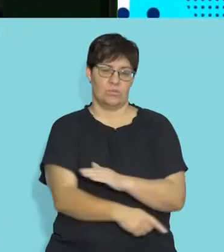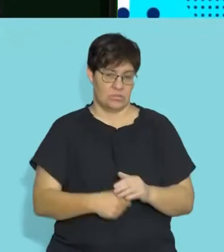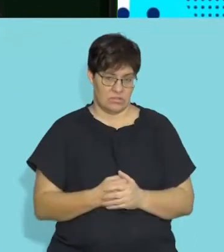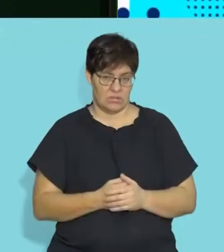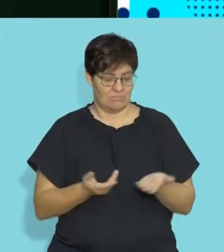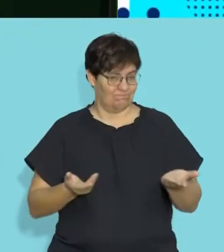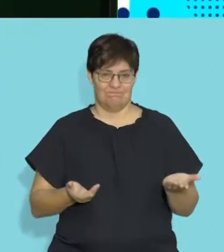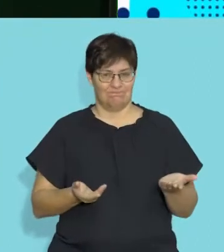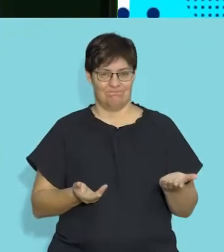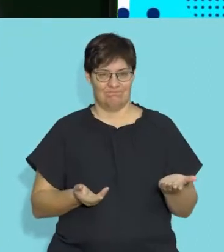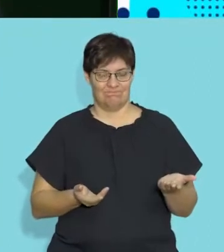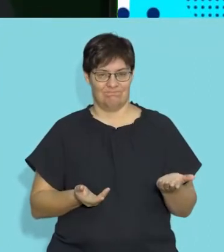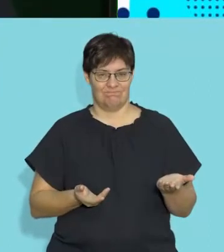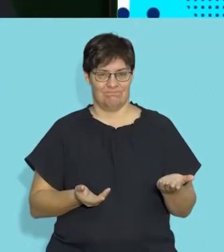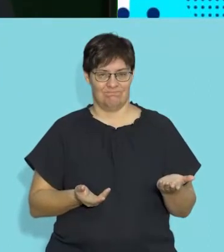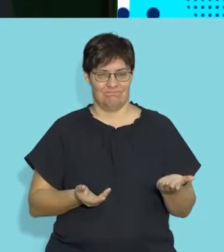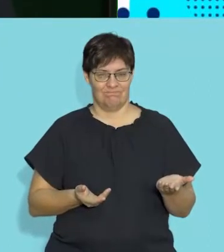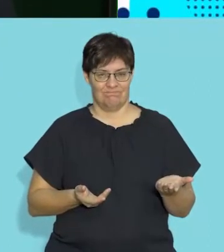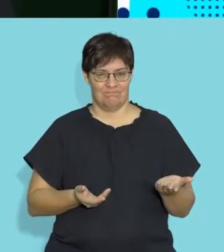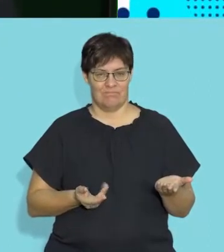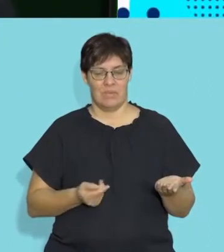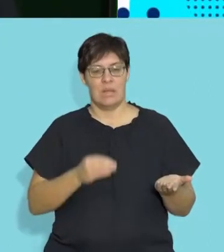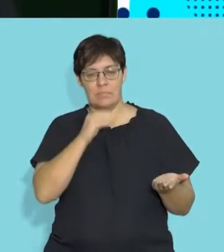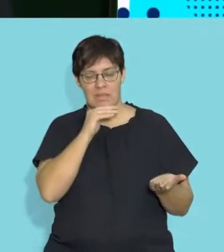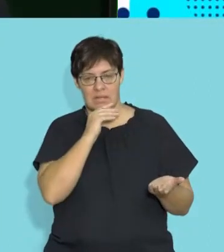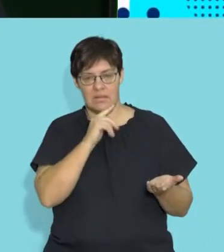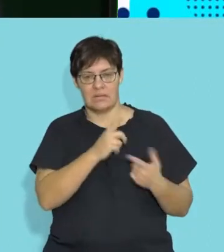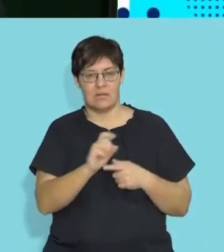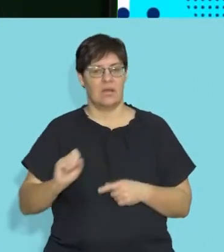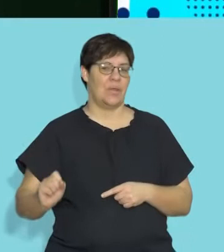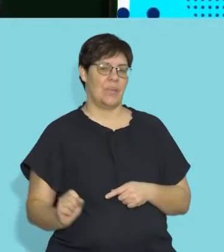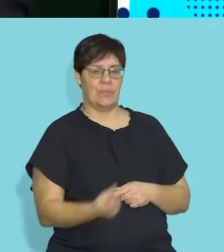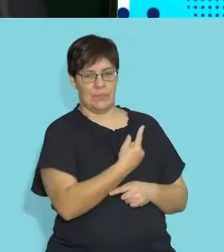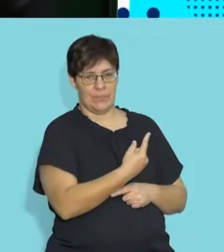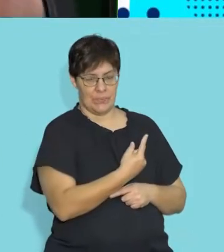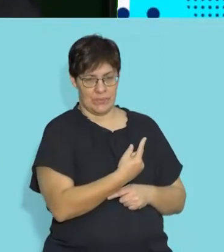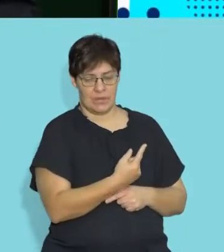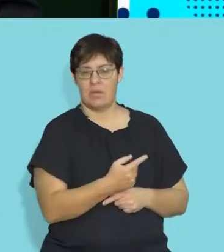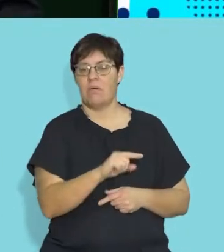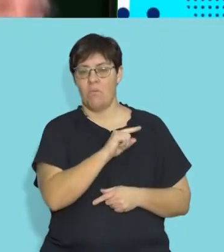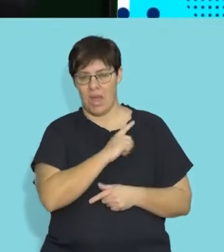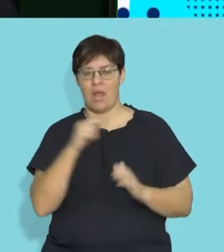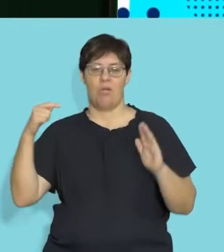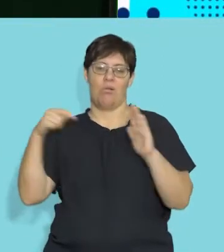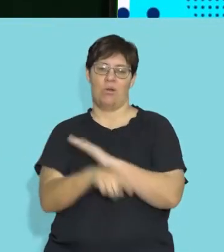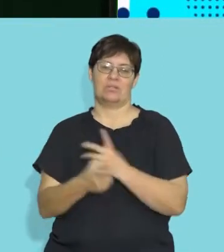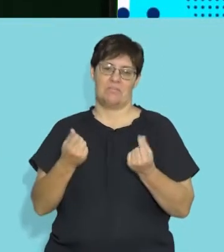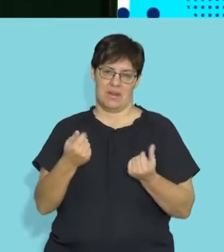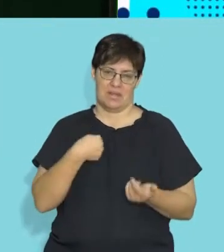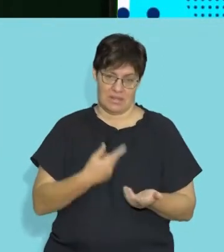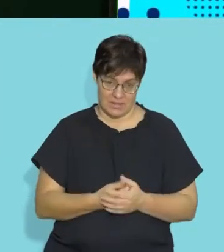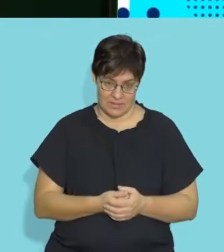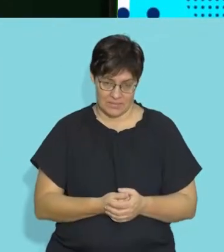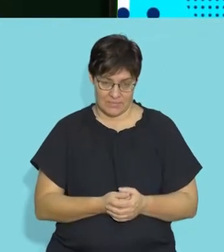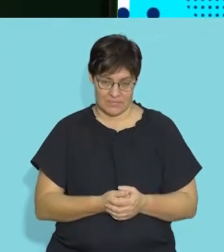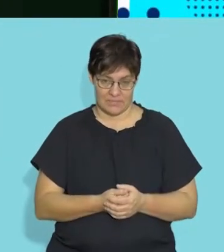stock. You will then be sitting with obsolete stock. In other words, you'll have to get rid of that stock, which obviously means